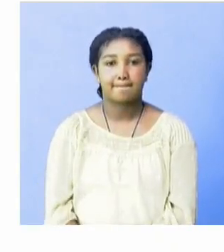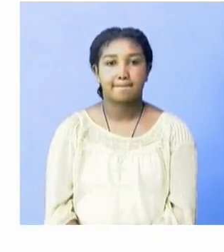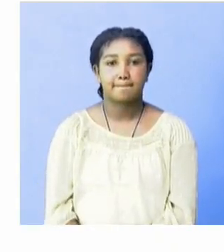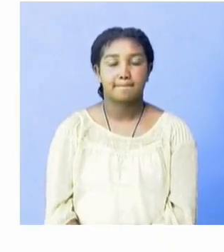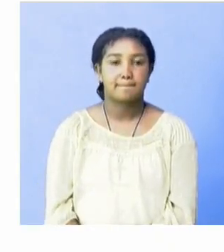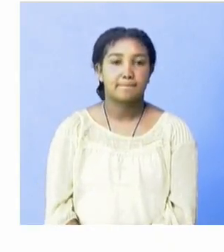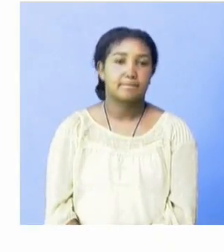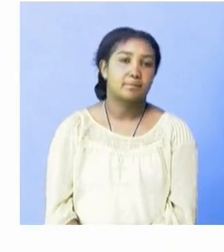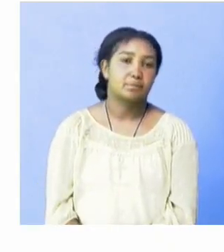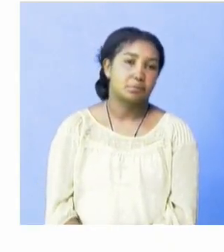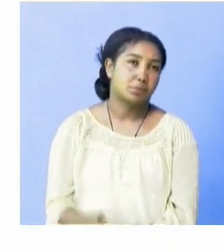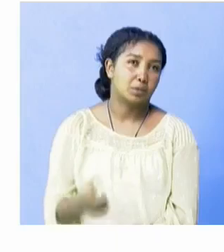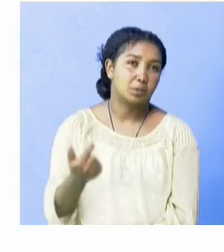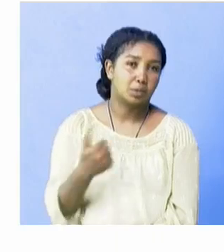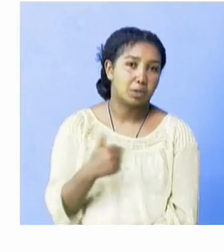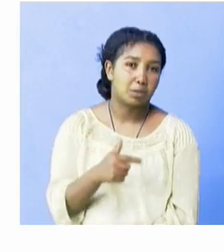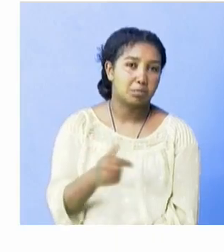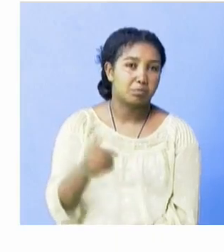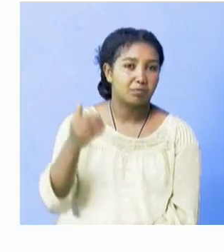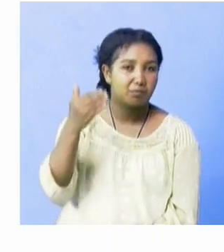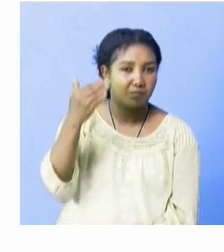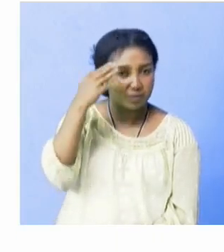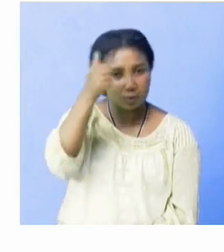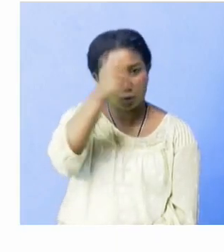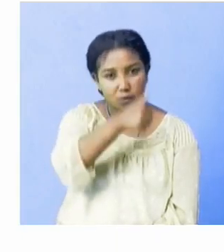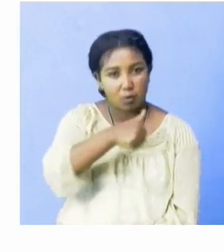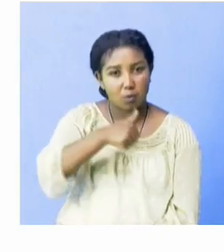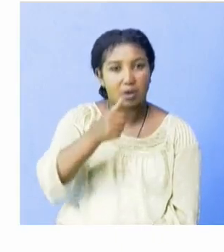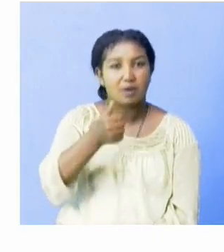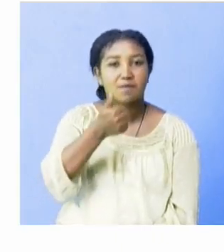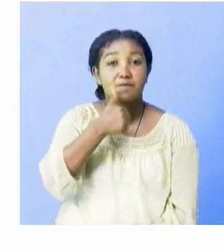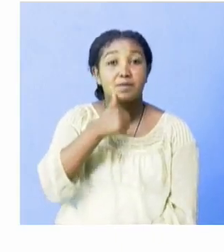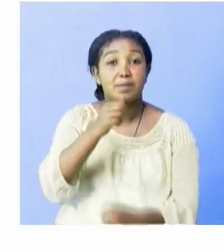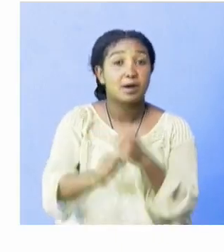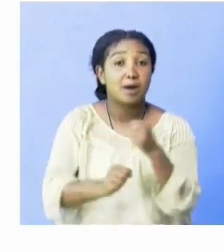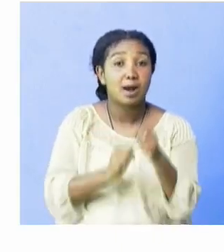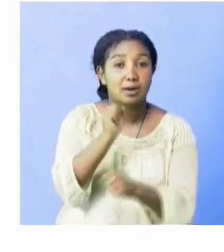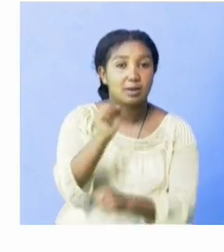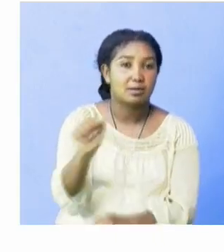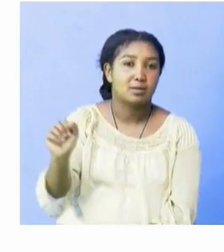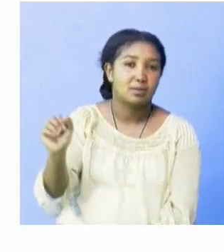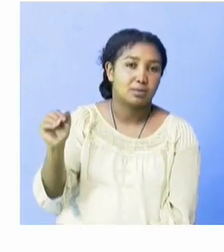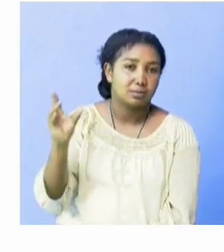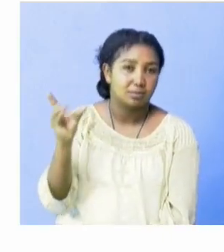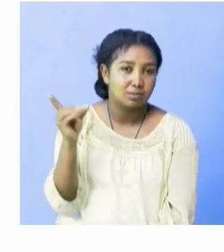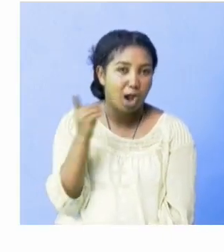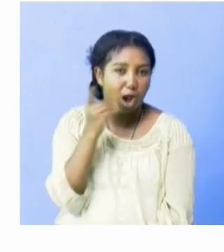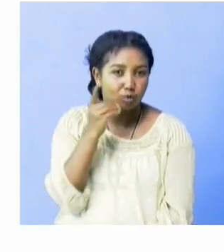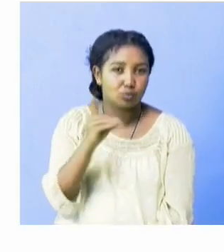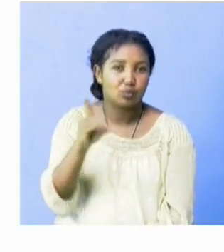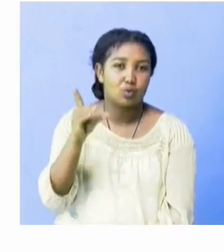And also we can mention the famous Ethiopian female runner, Derartu Tulu.